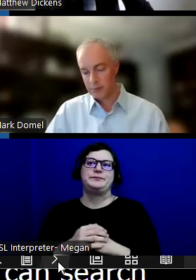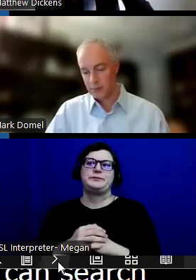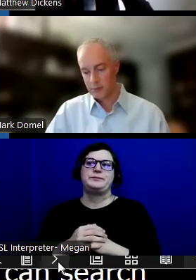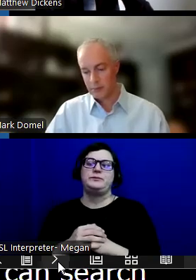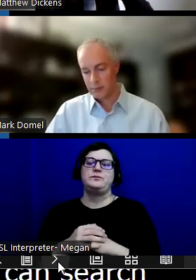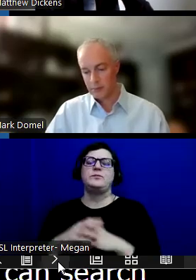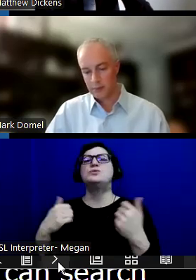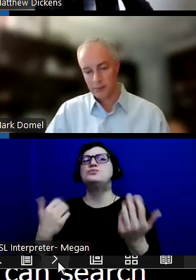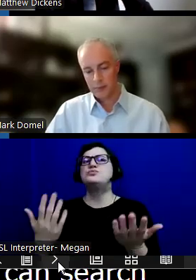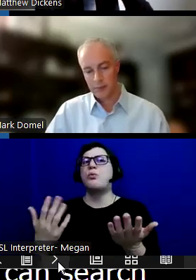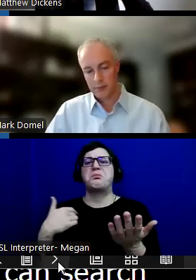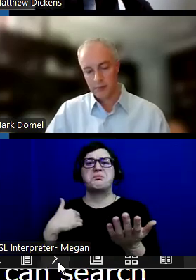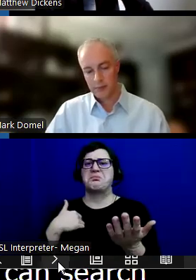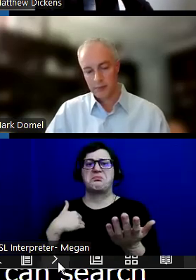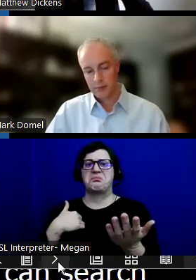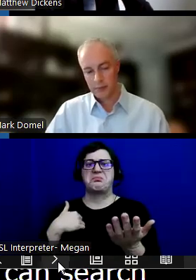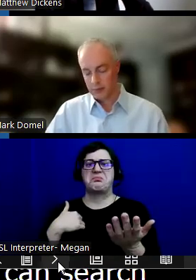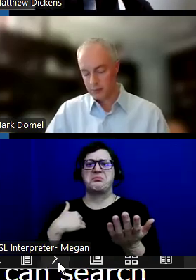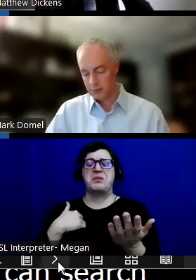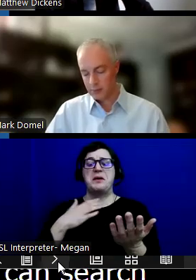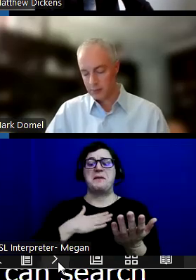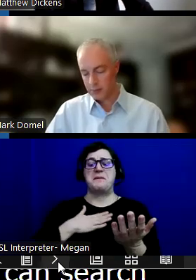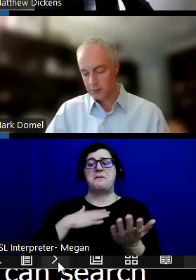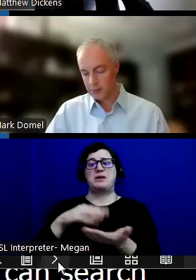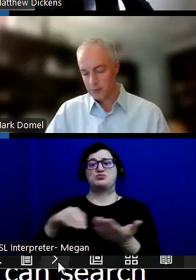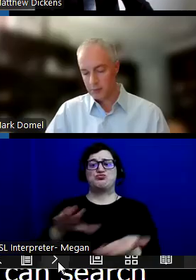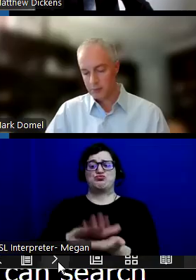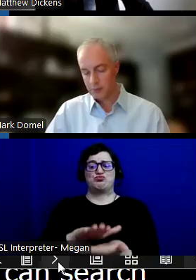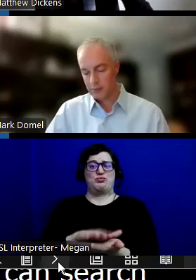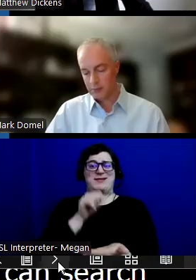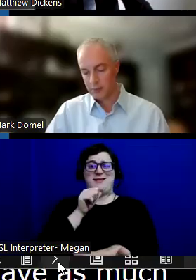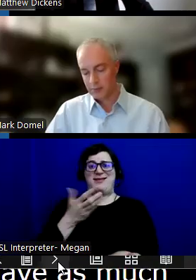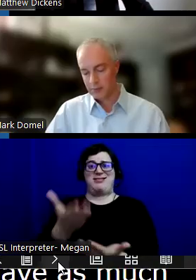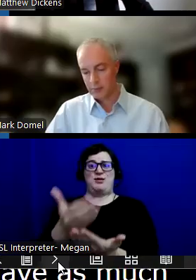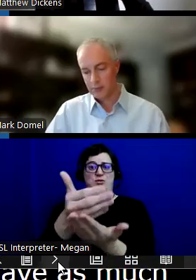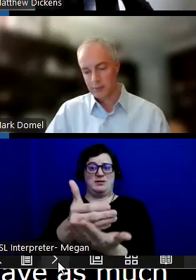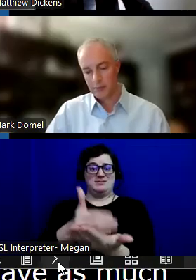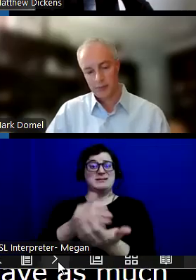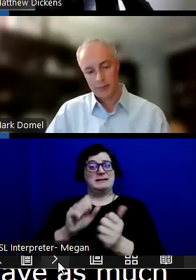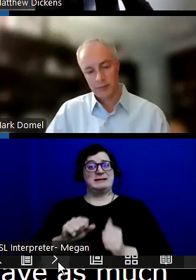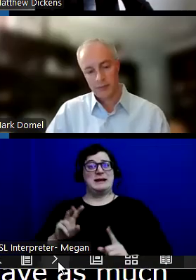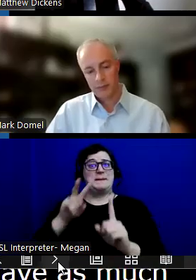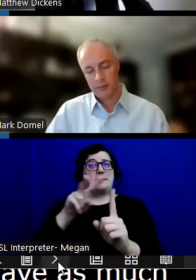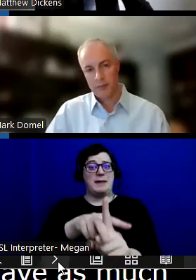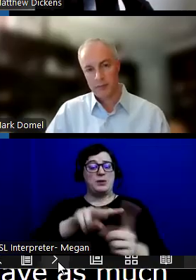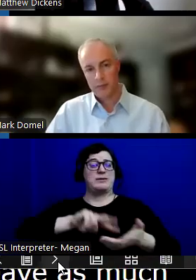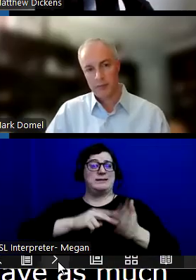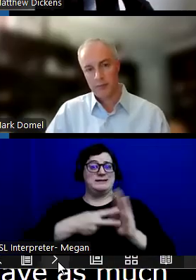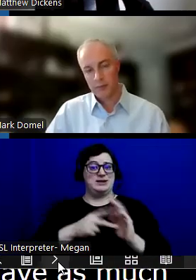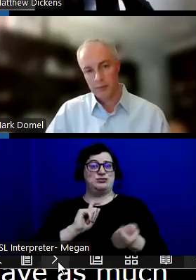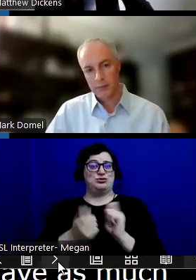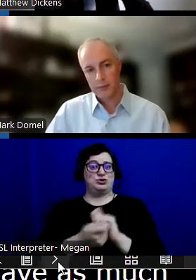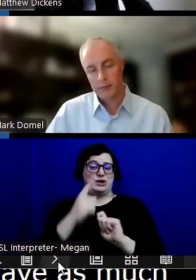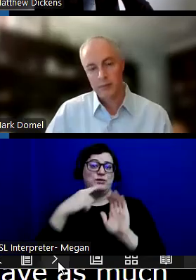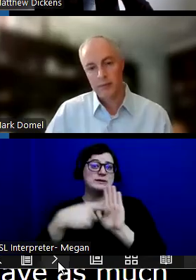And so if I don't see my child's school on the list, can I apply with the intent to change schools? For example, my son